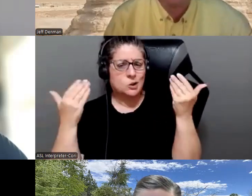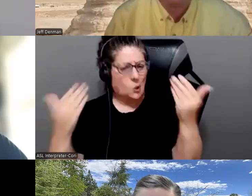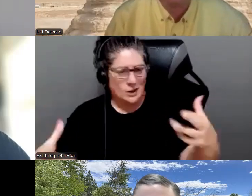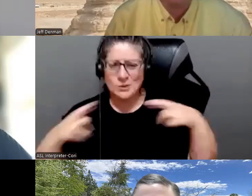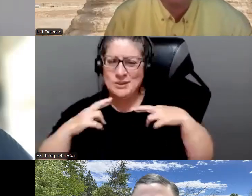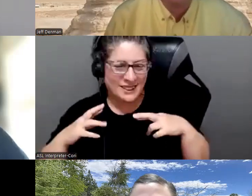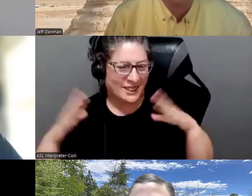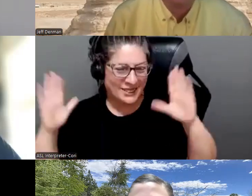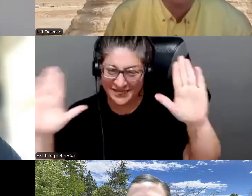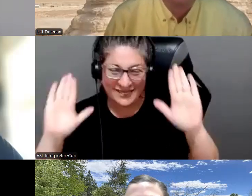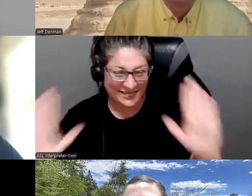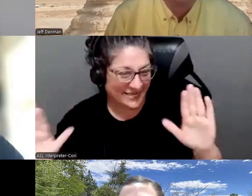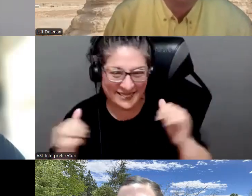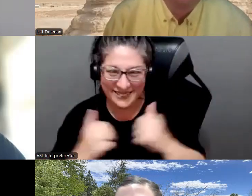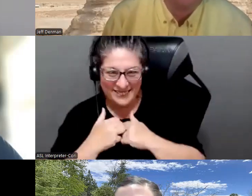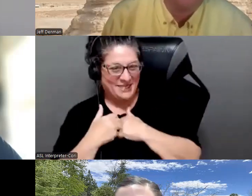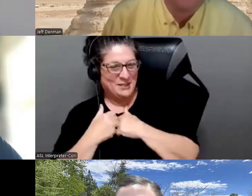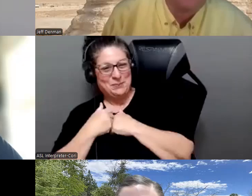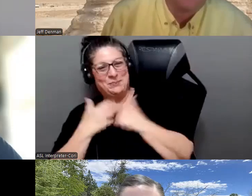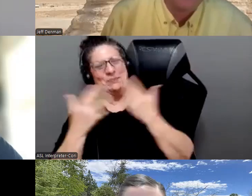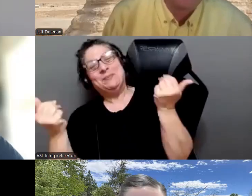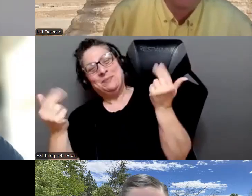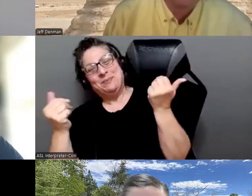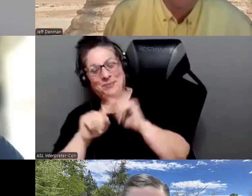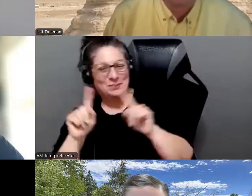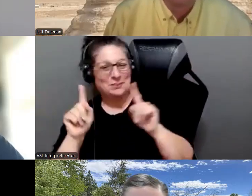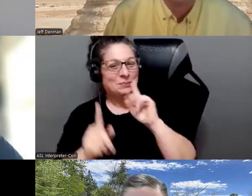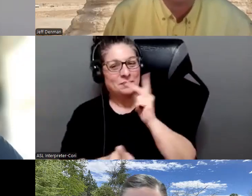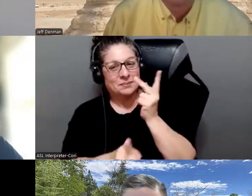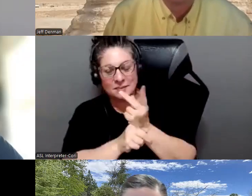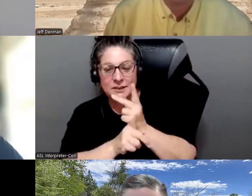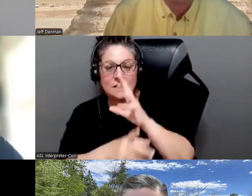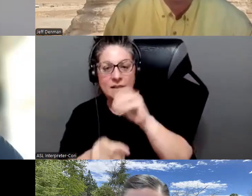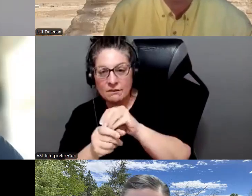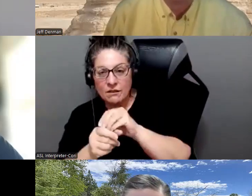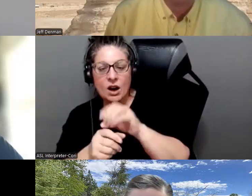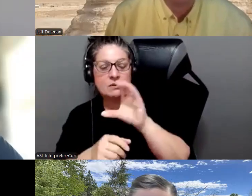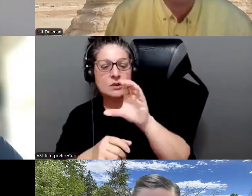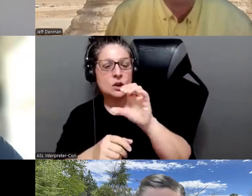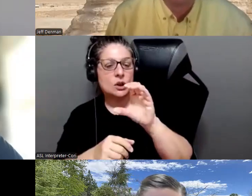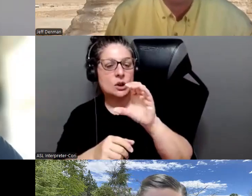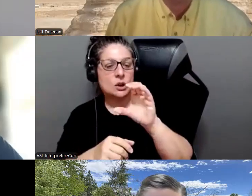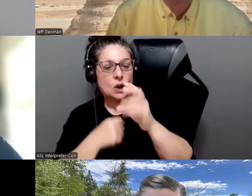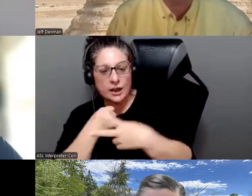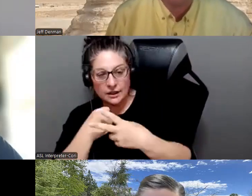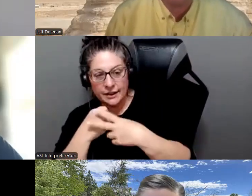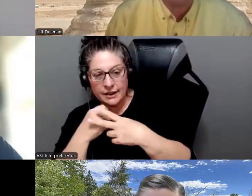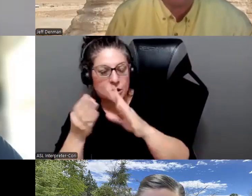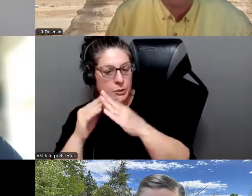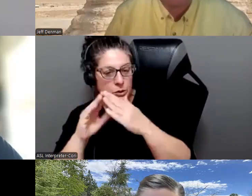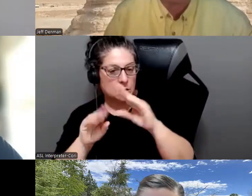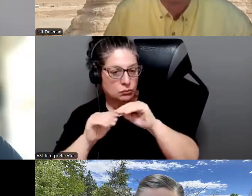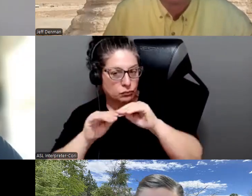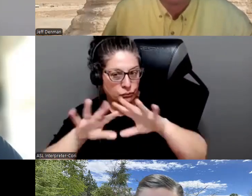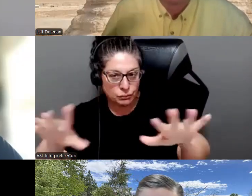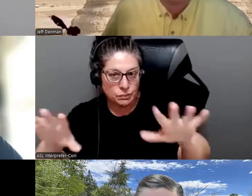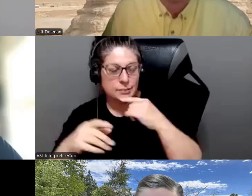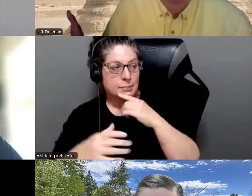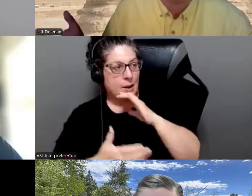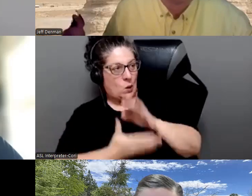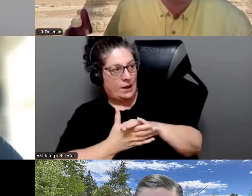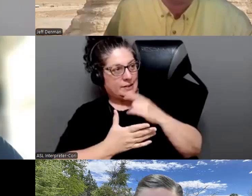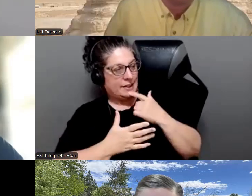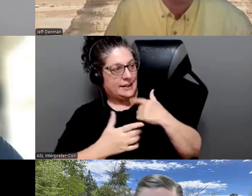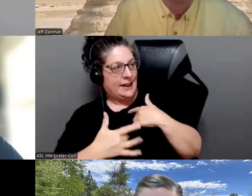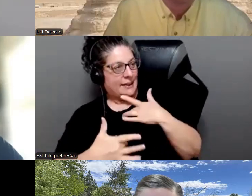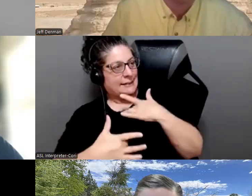It's great. But keep involved in your conservation community, keep spreading the good word. And my wife says I kind of tend to